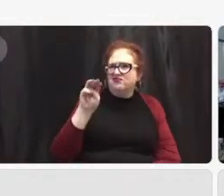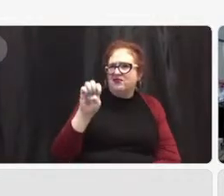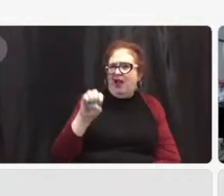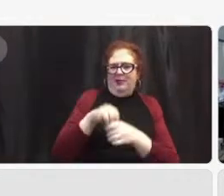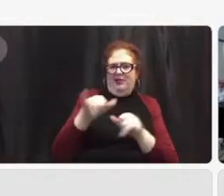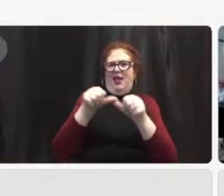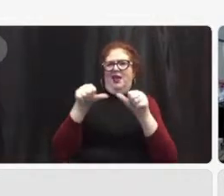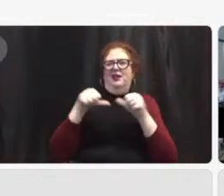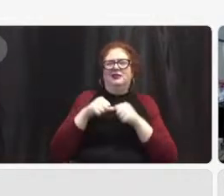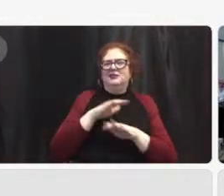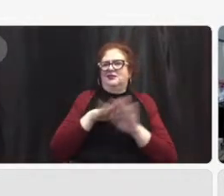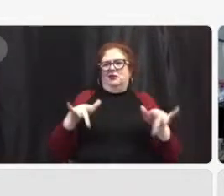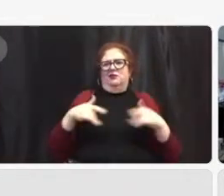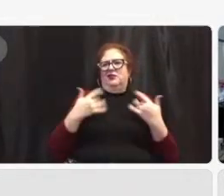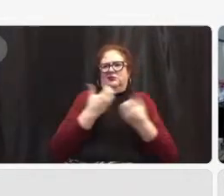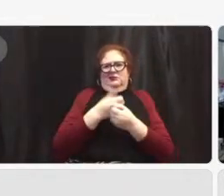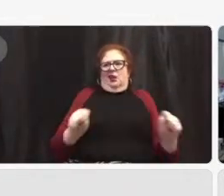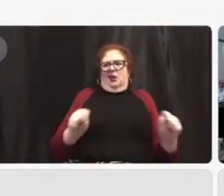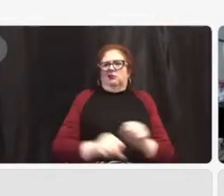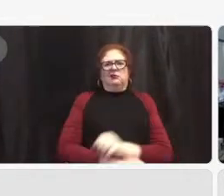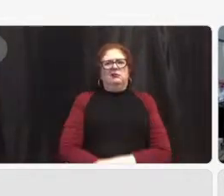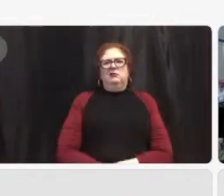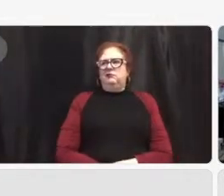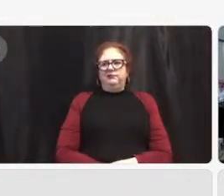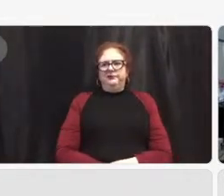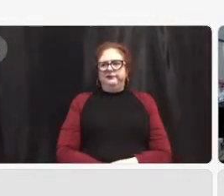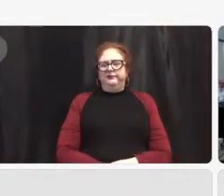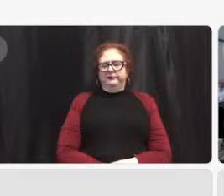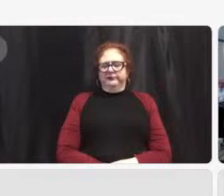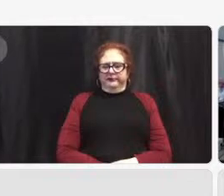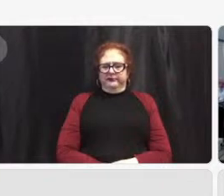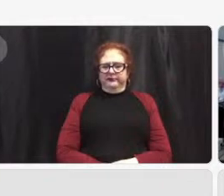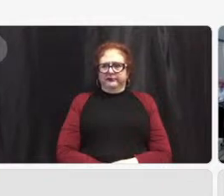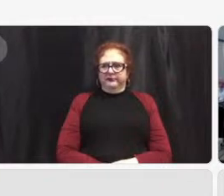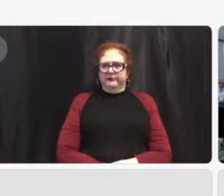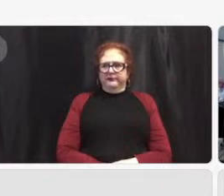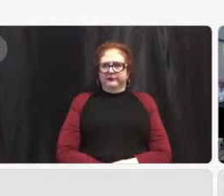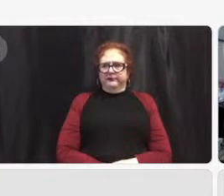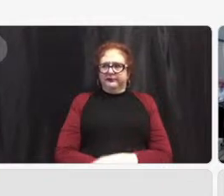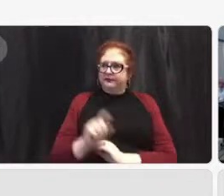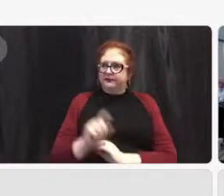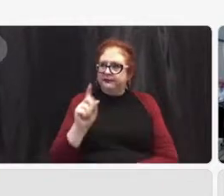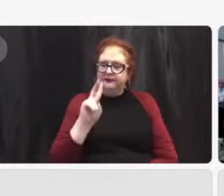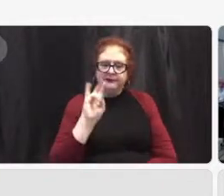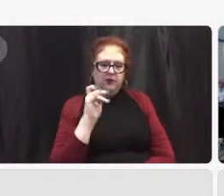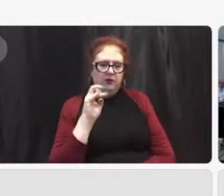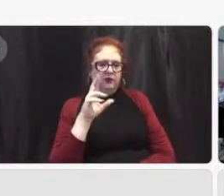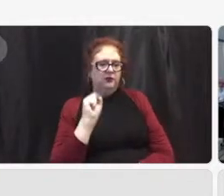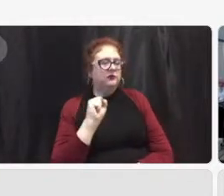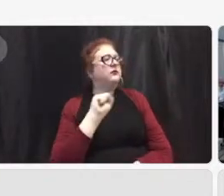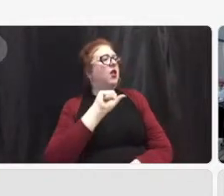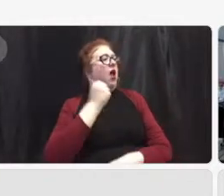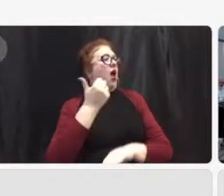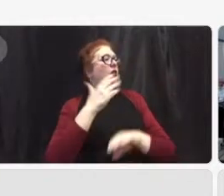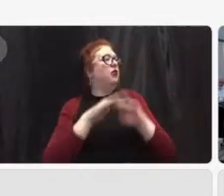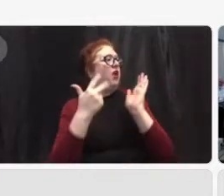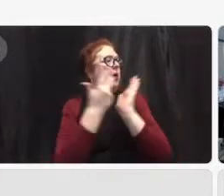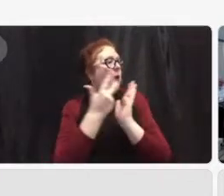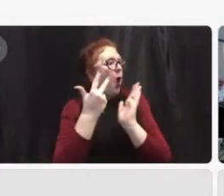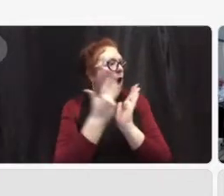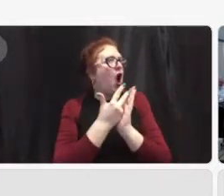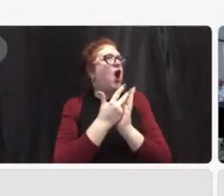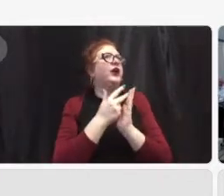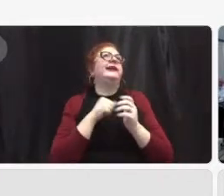it doesn't feel safe. So, Ms. Lee, besides the parking, if the parking was kind of